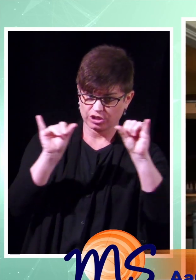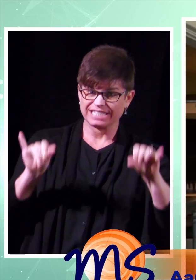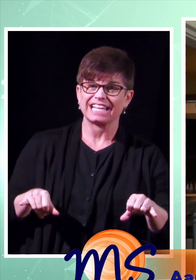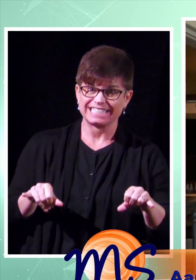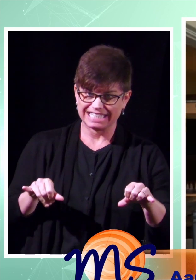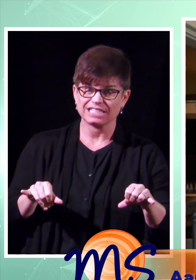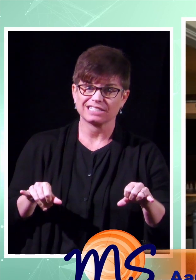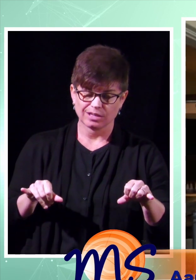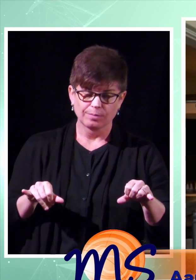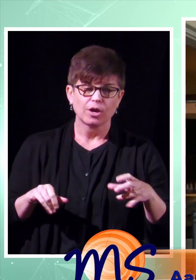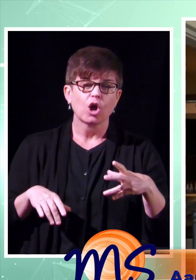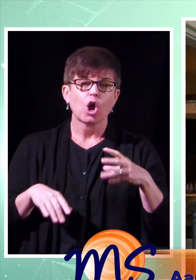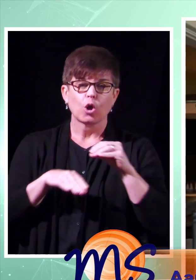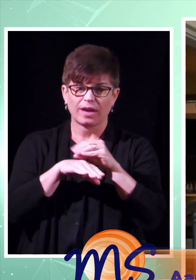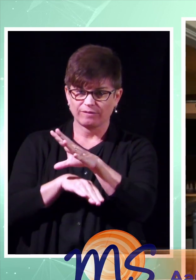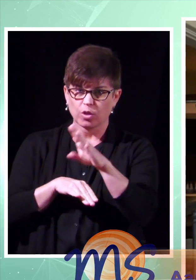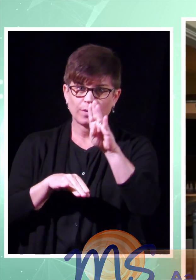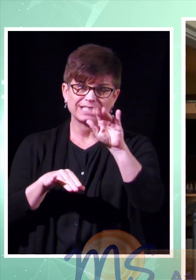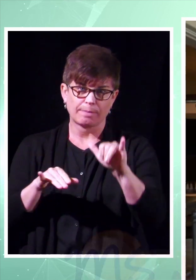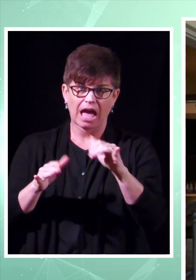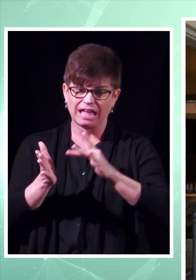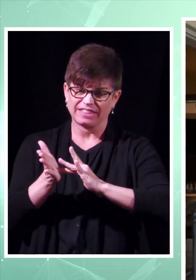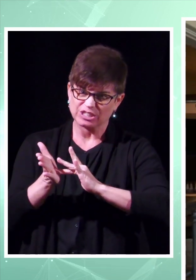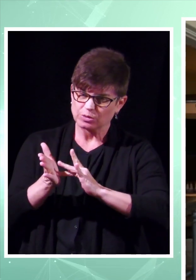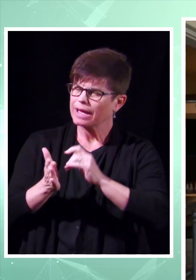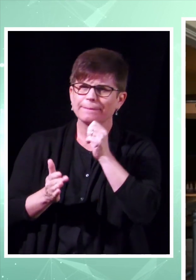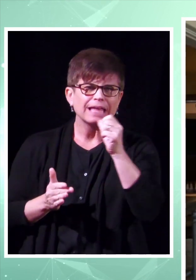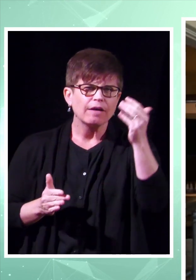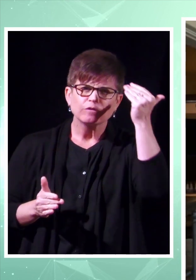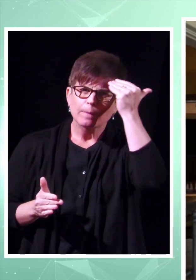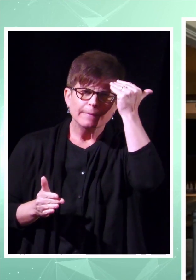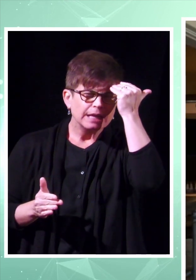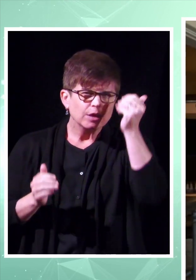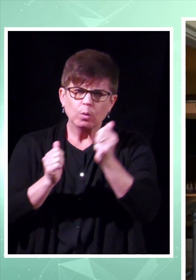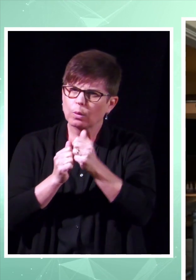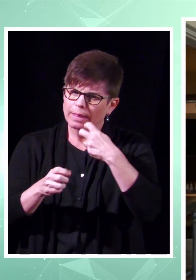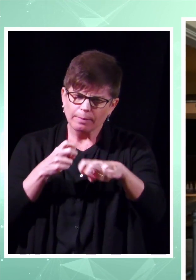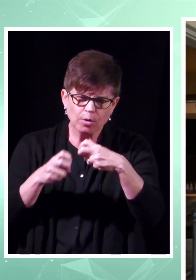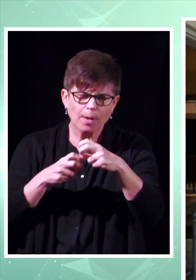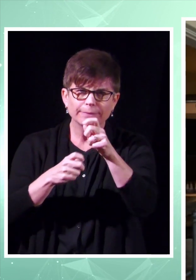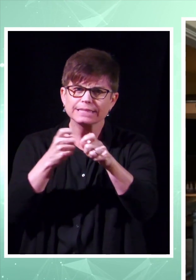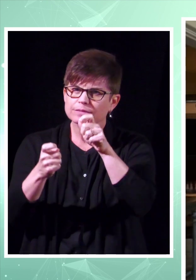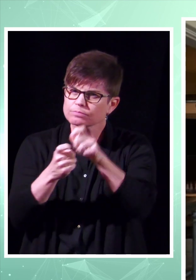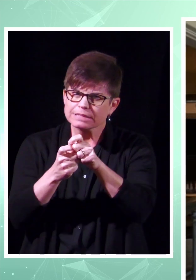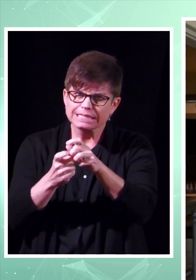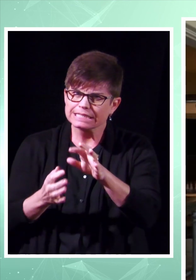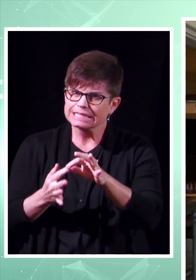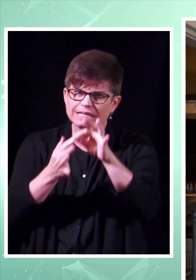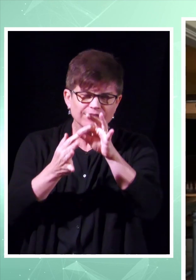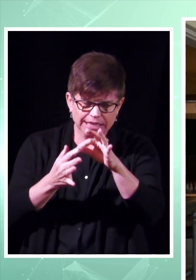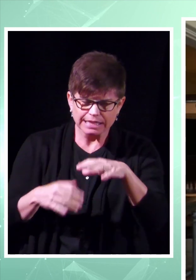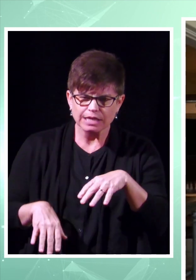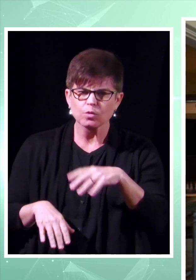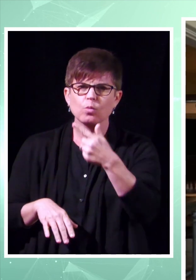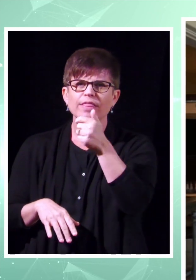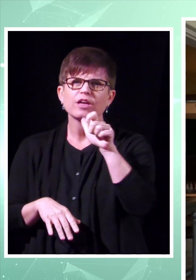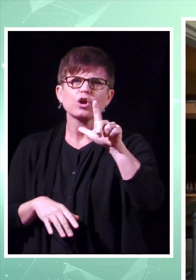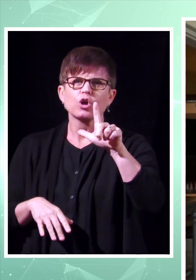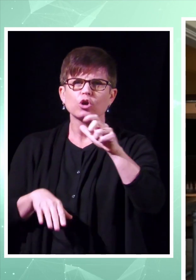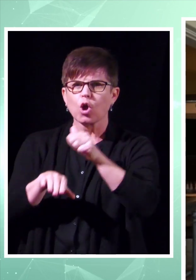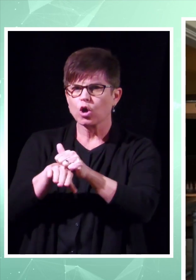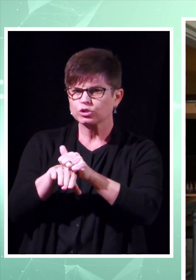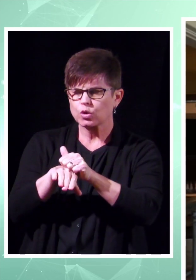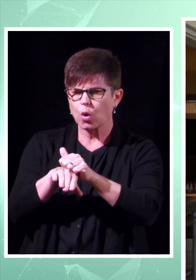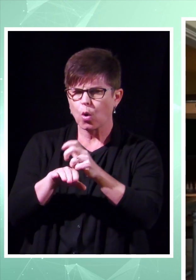subjected to drugs when you take it. So I am not familiar with problems specifically with gallstones associated with any of the